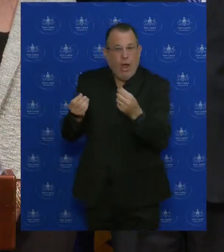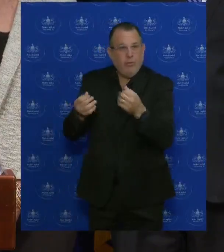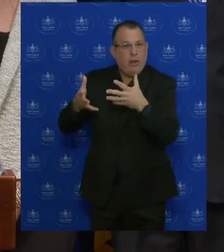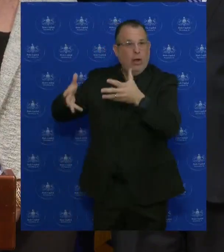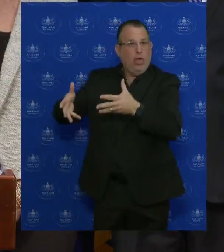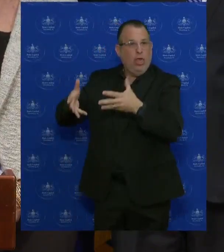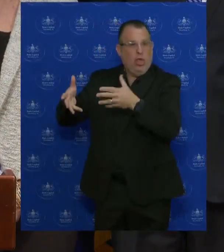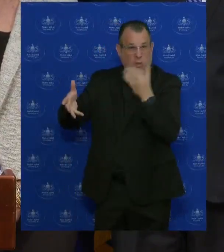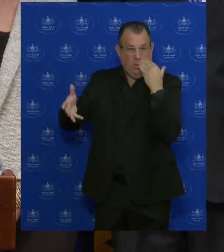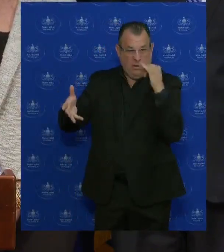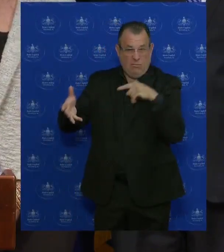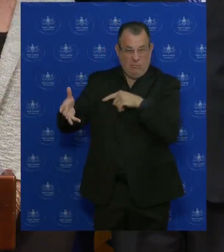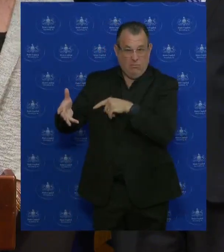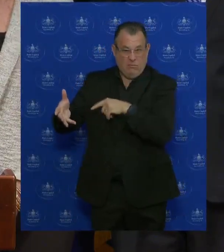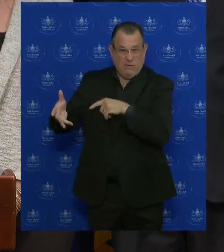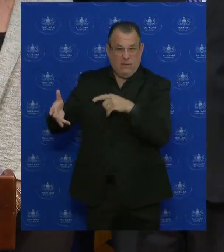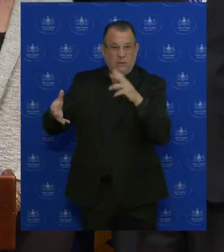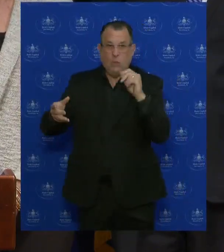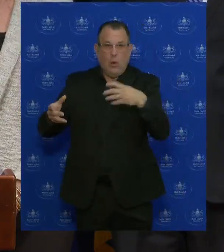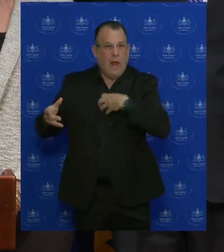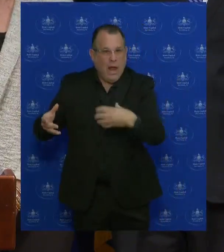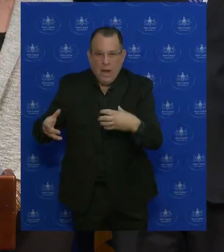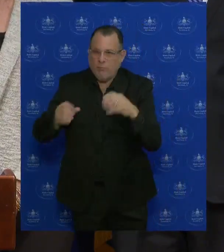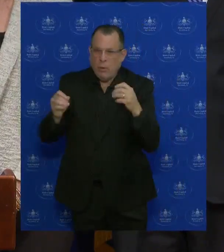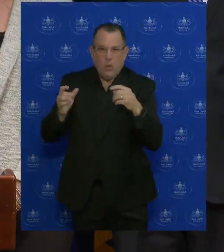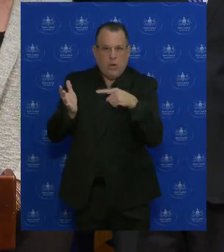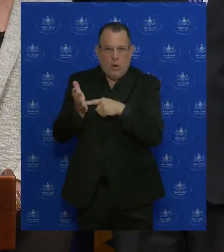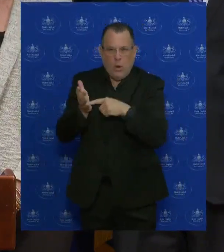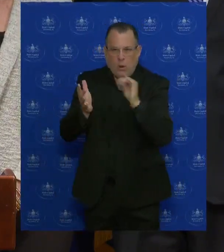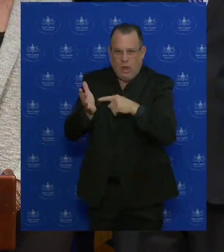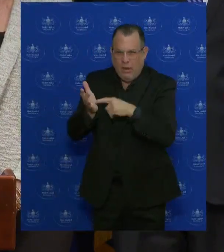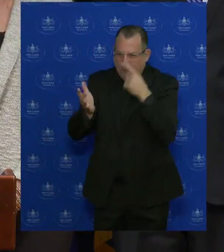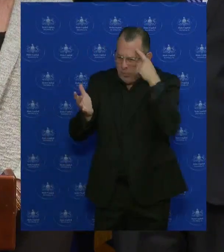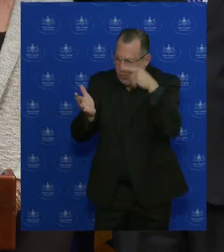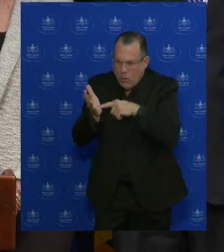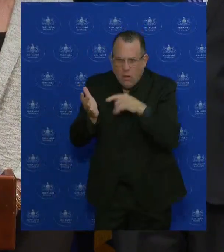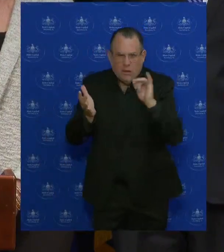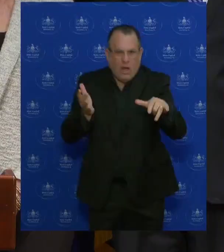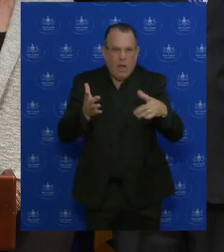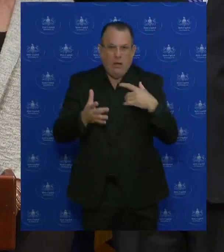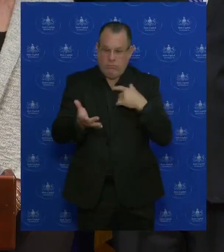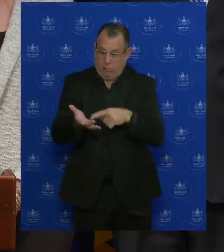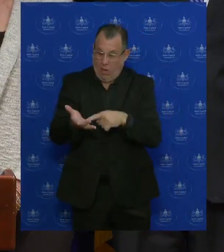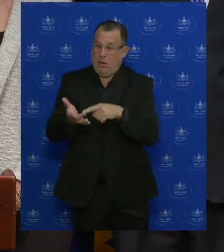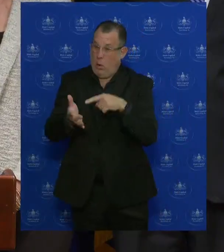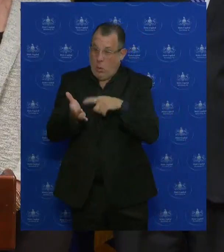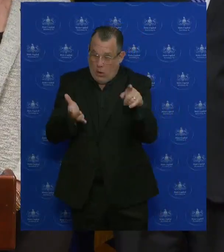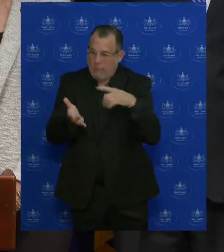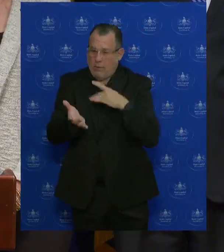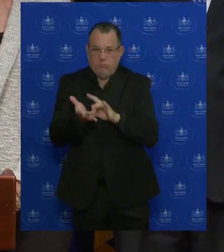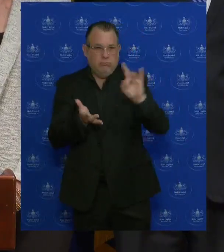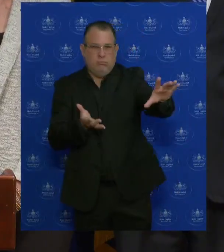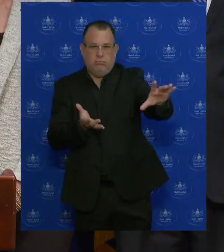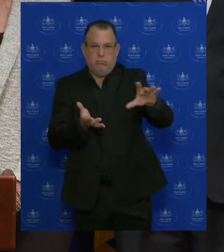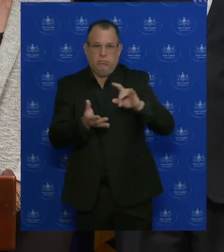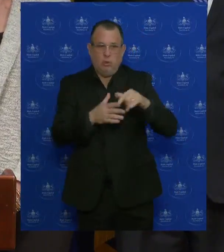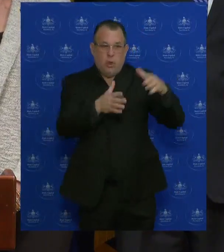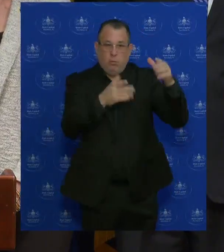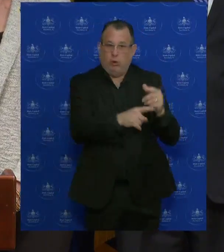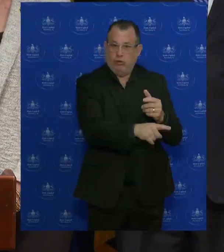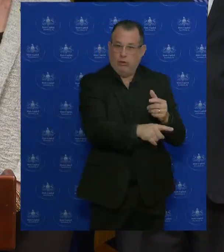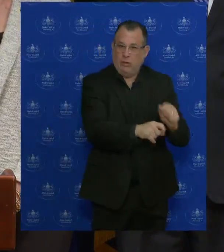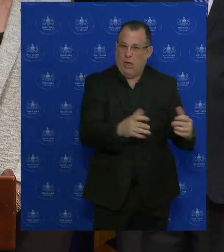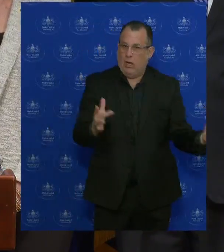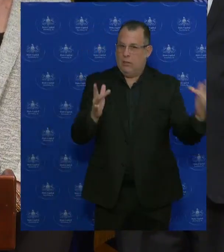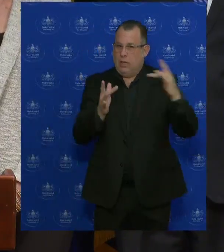no searching, no forms to fill out, and no documents to provide. Automatic returns through Money Match apply